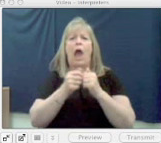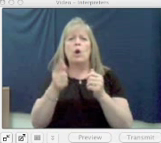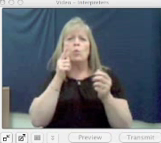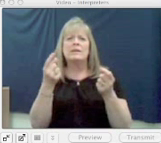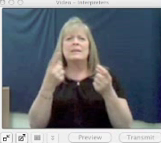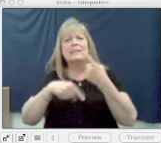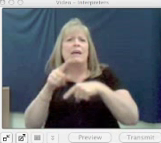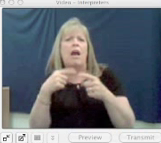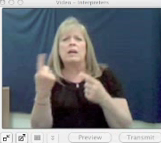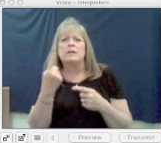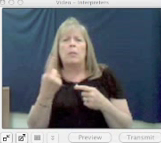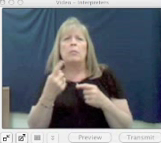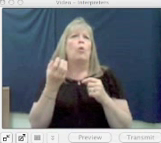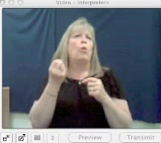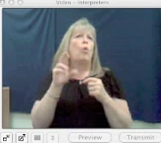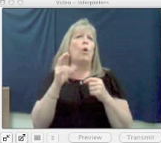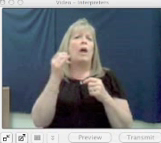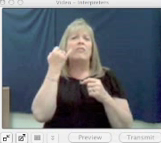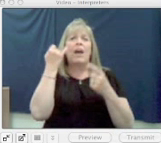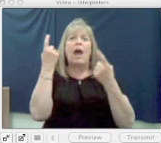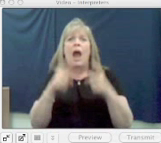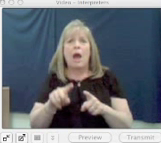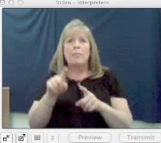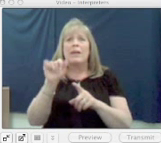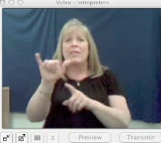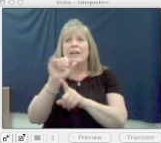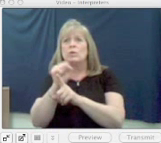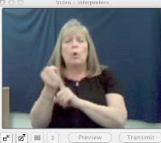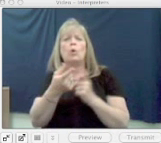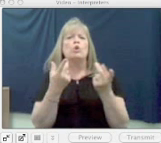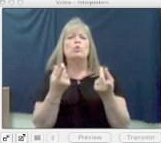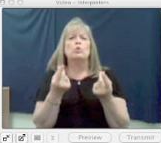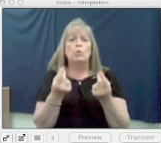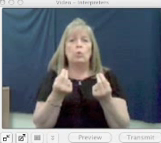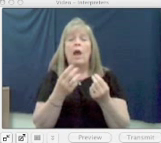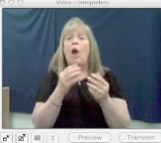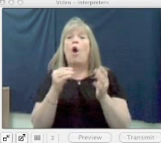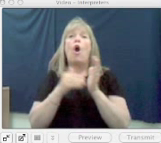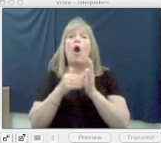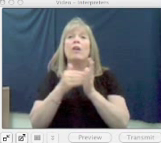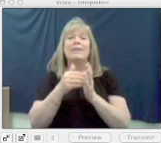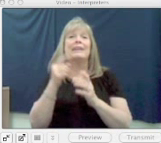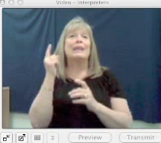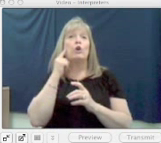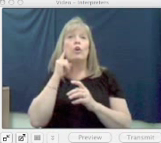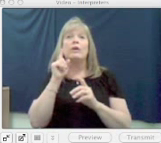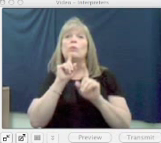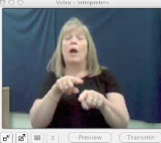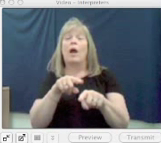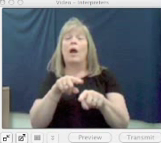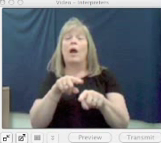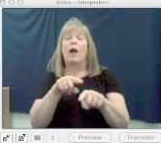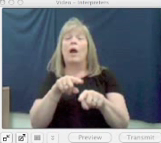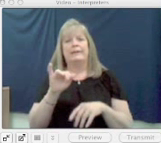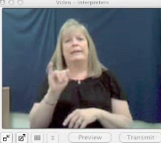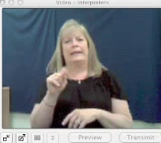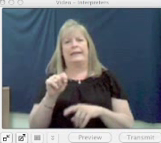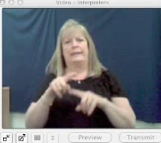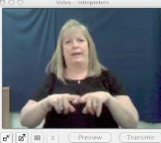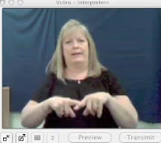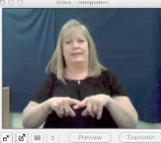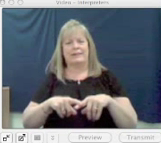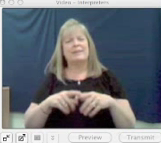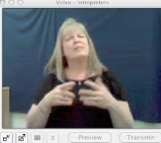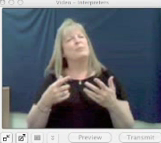you do in this ethical situation? And the common it depends response reveals many things about